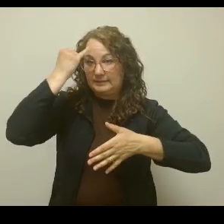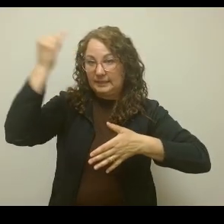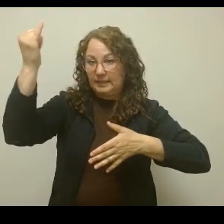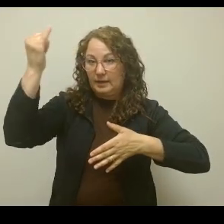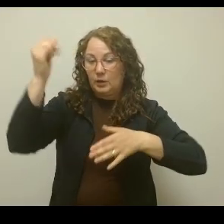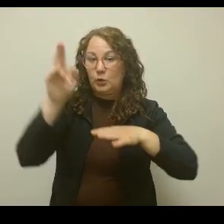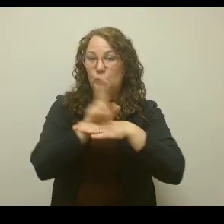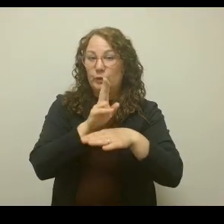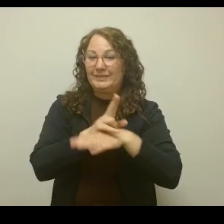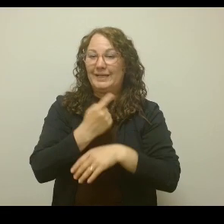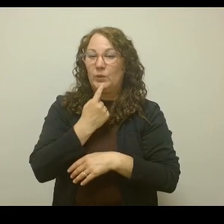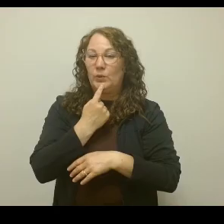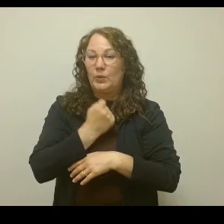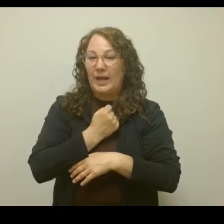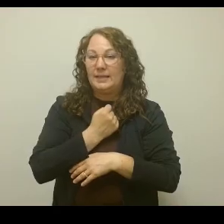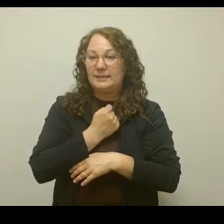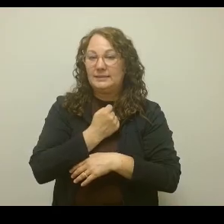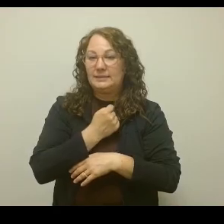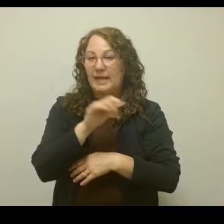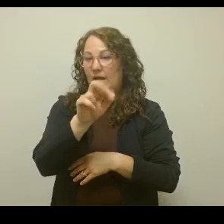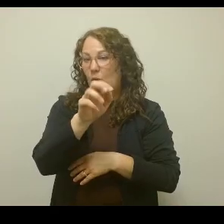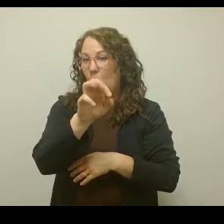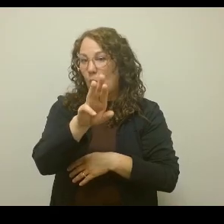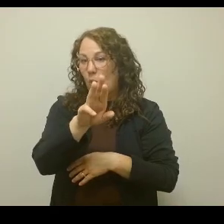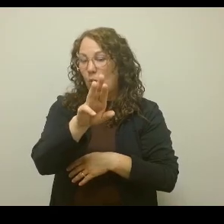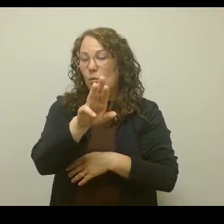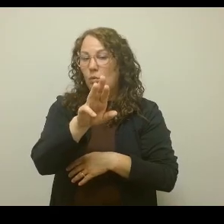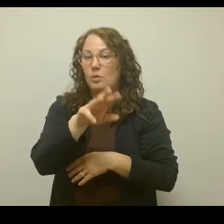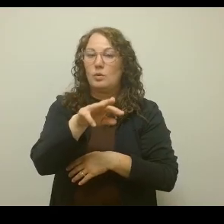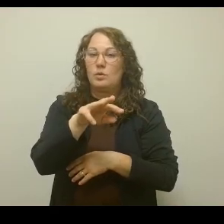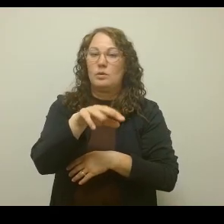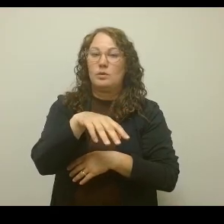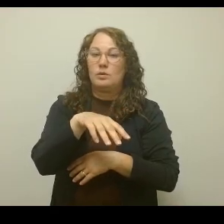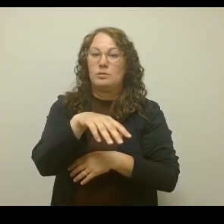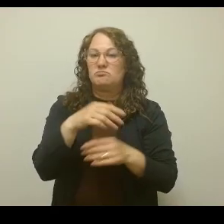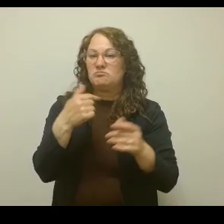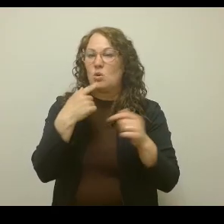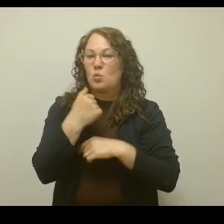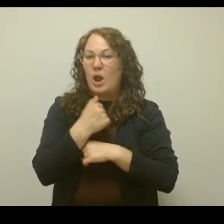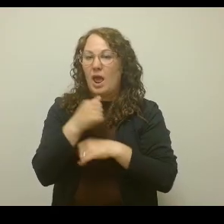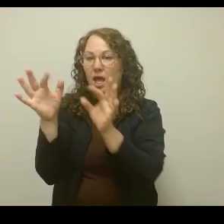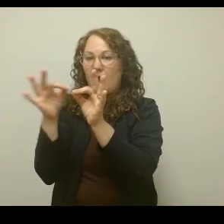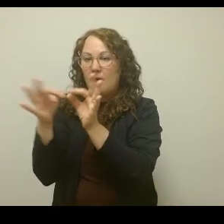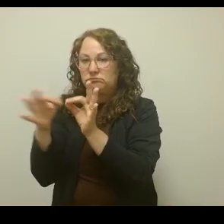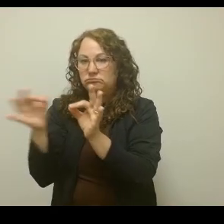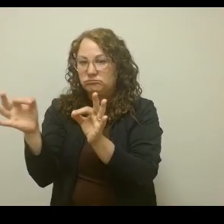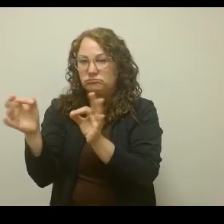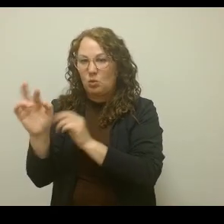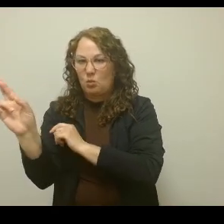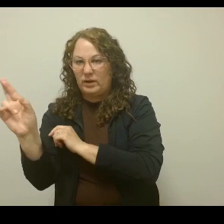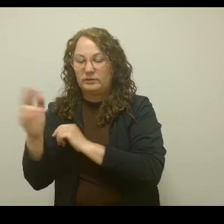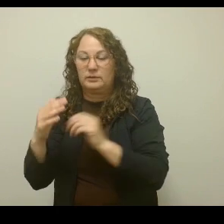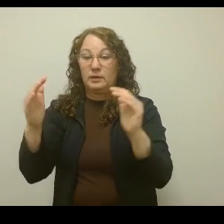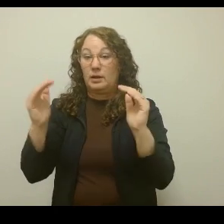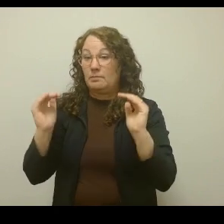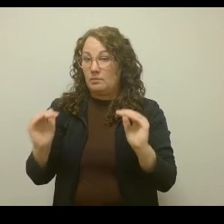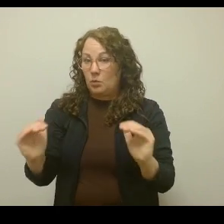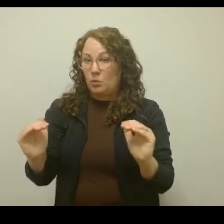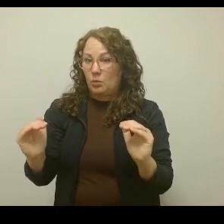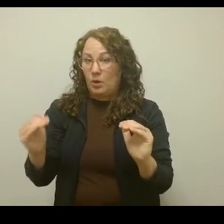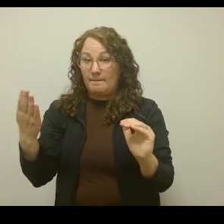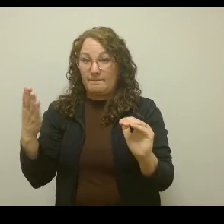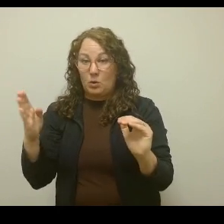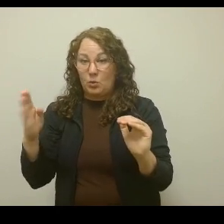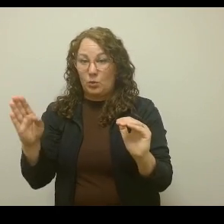the red arrows and red comment on the right of this slide. And then down below that in